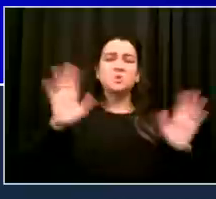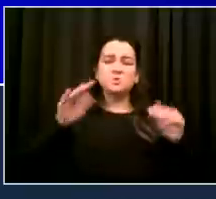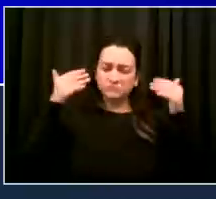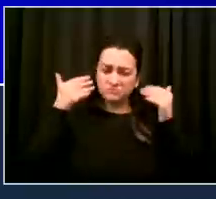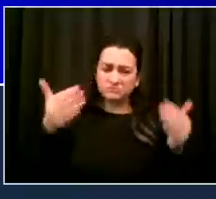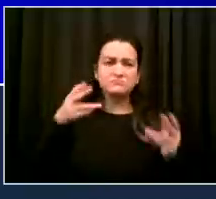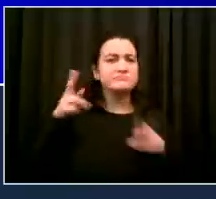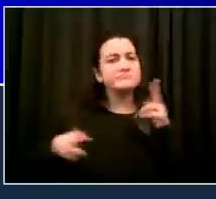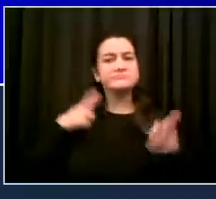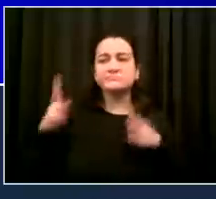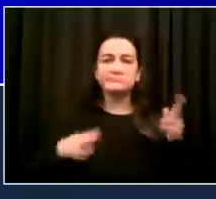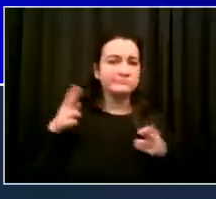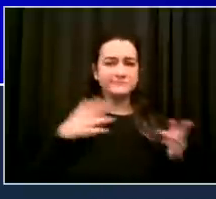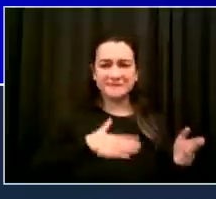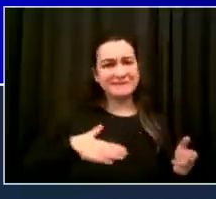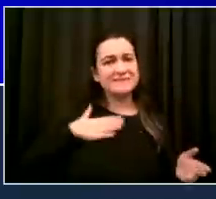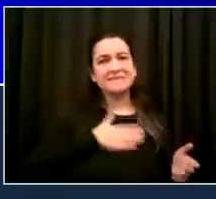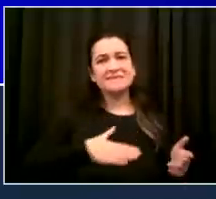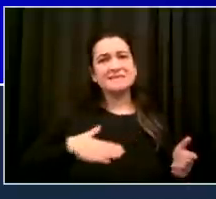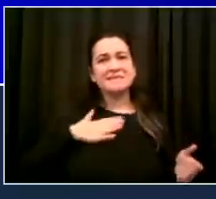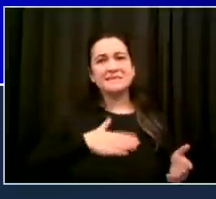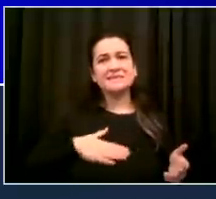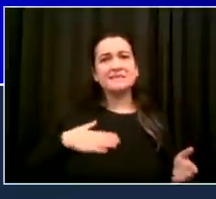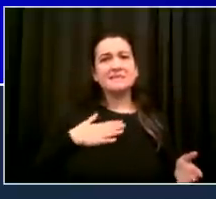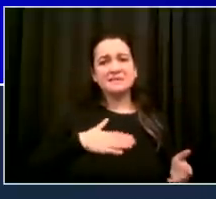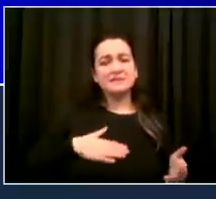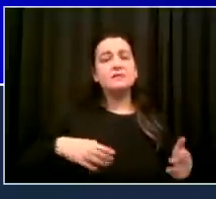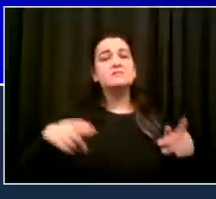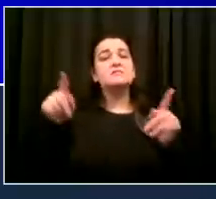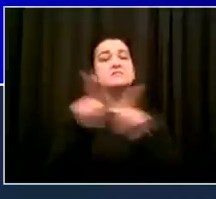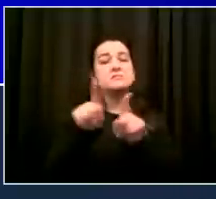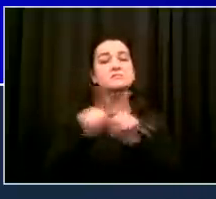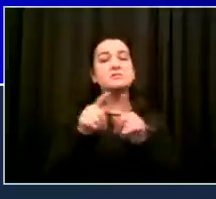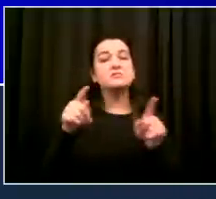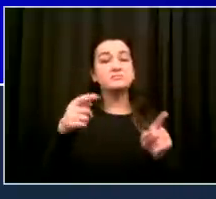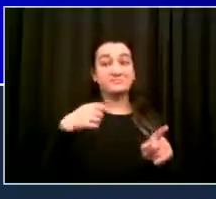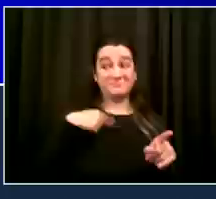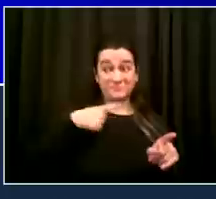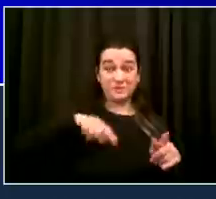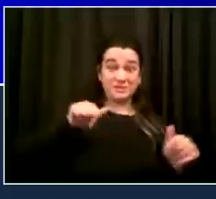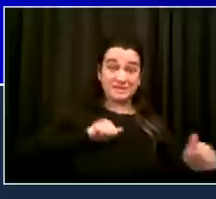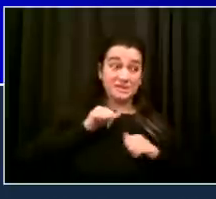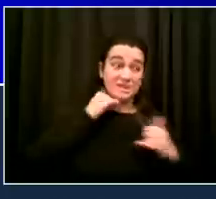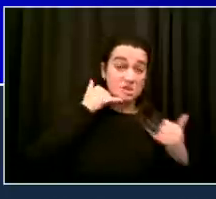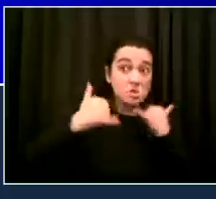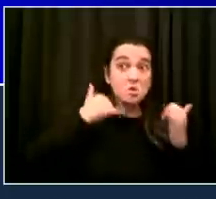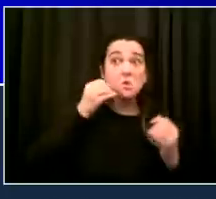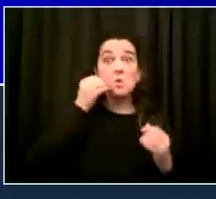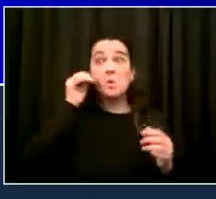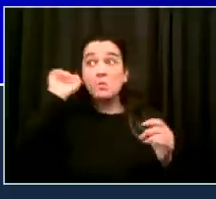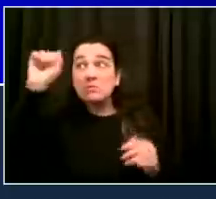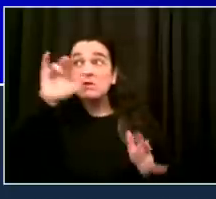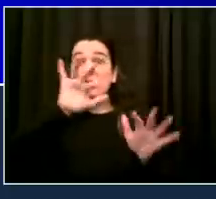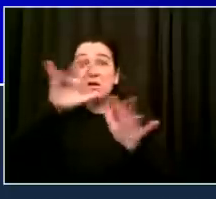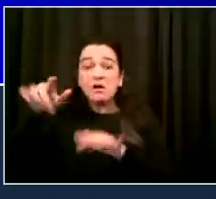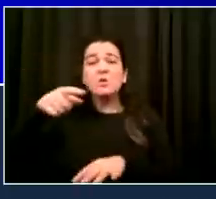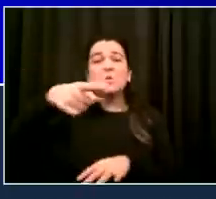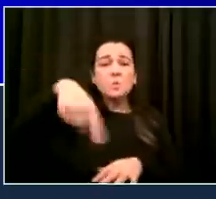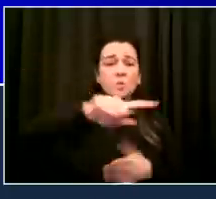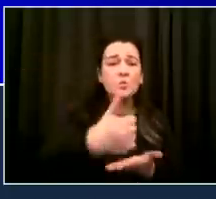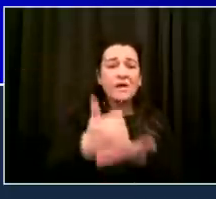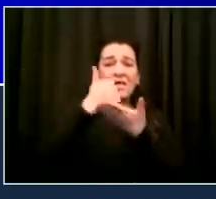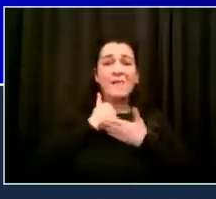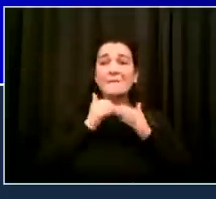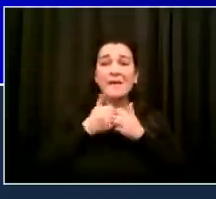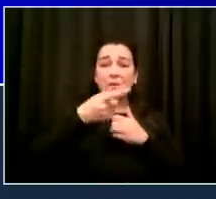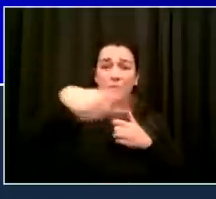in that community also. Help us get older adults vaccinated. This is an age-inclusive city. We want to make